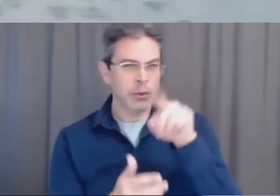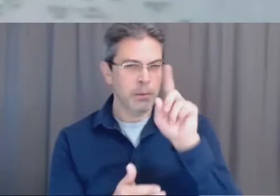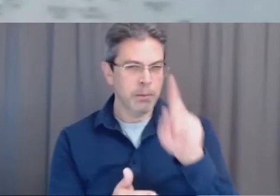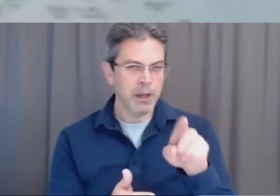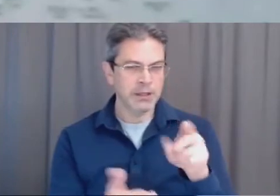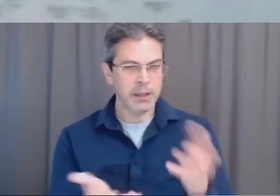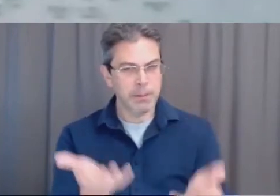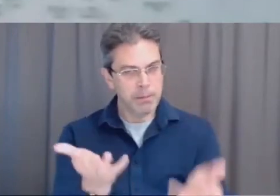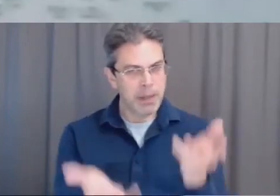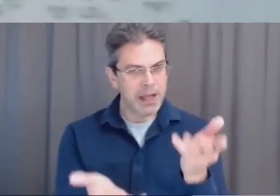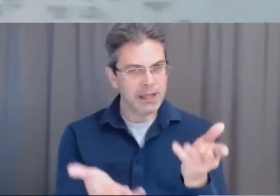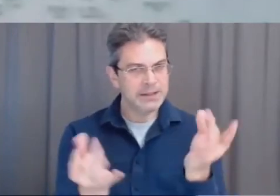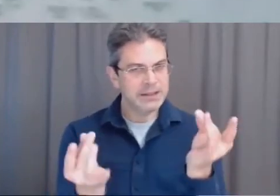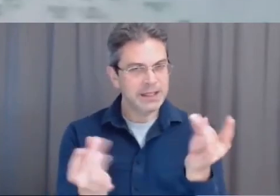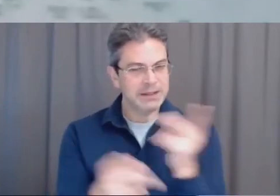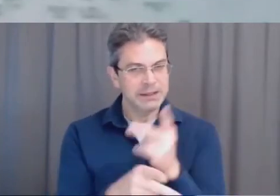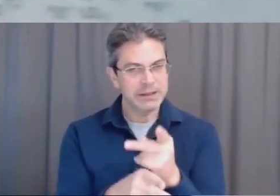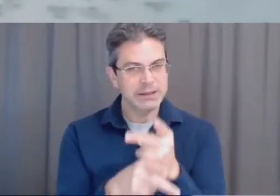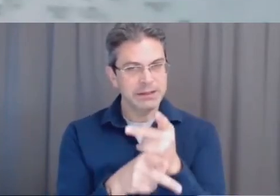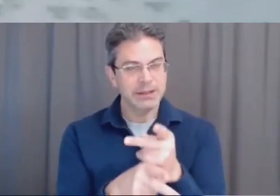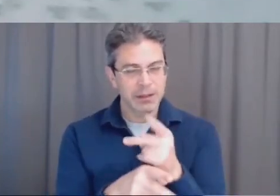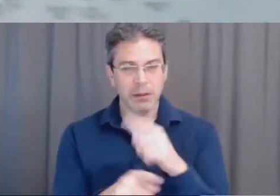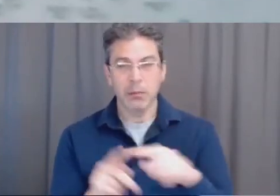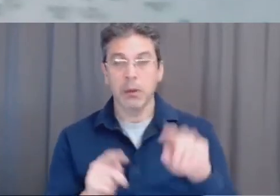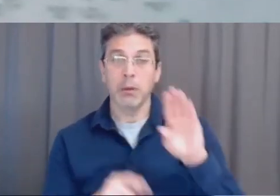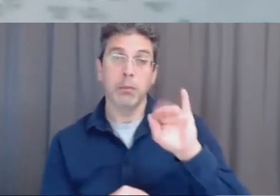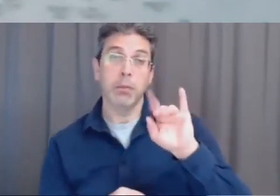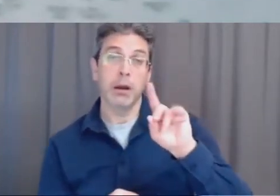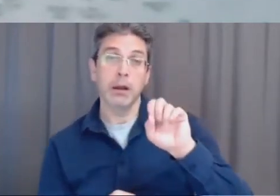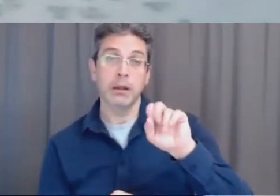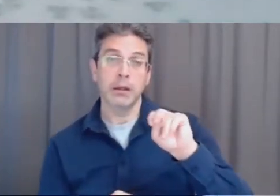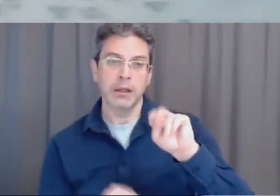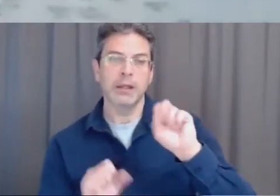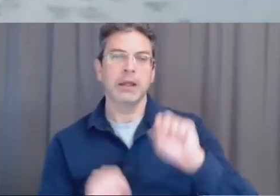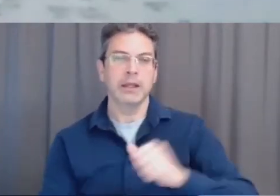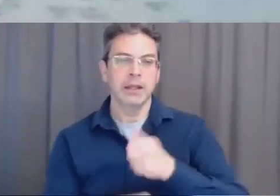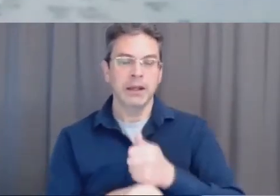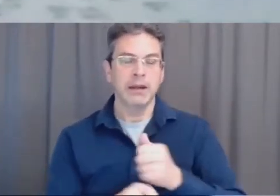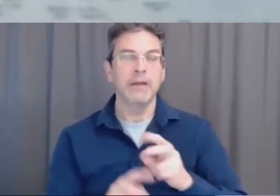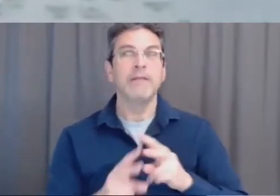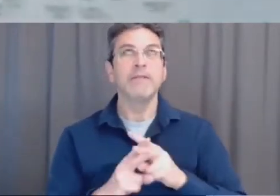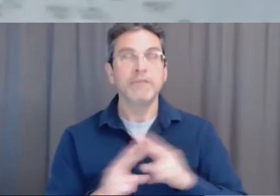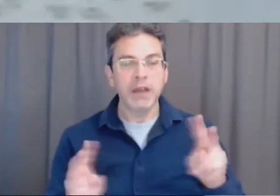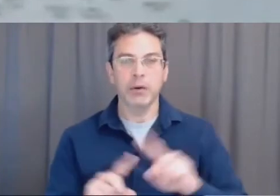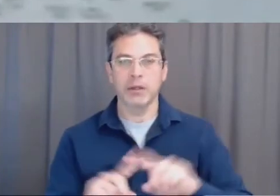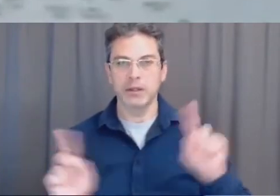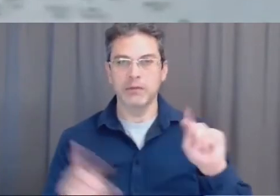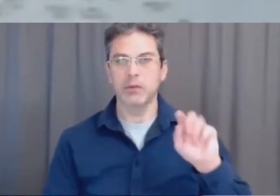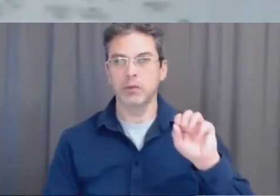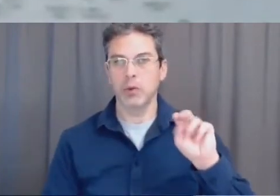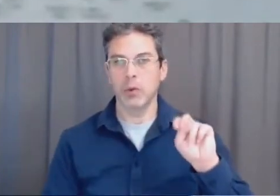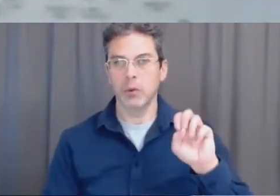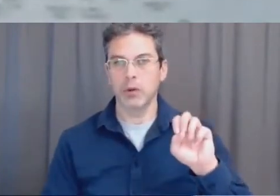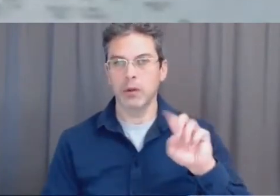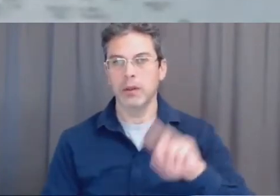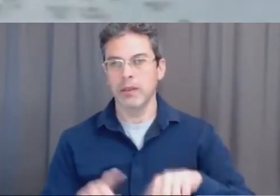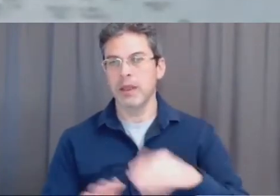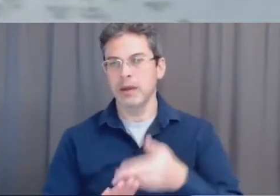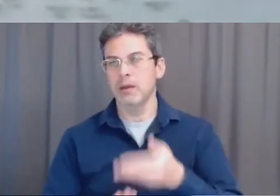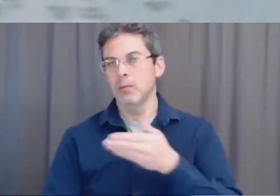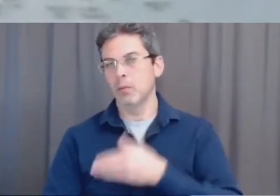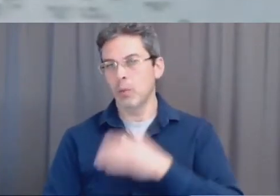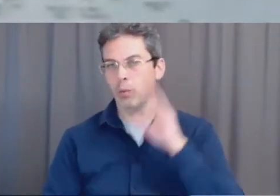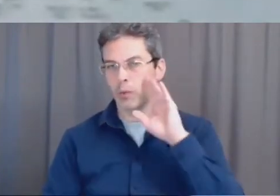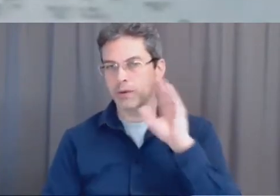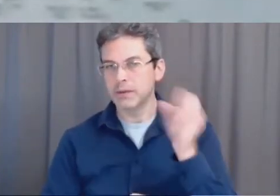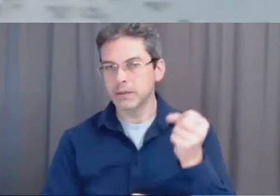Biden administration can, at the very least, can set a very different tone than we have heard from his immediate predecessor.